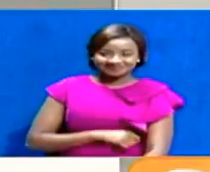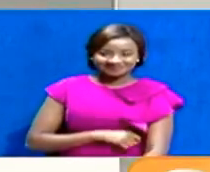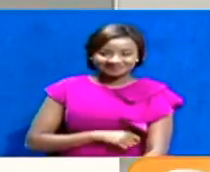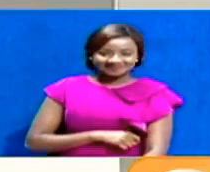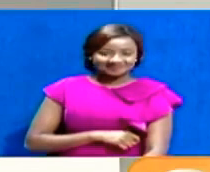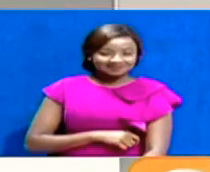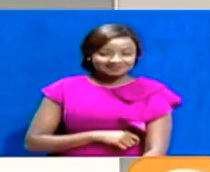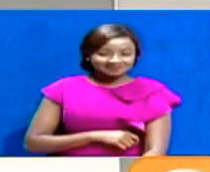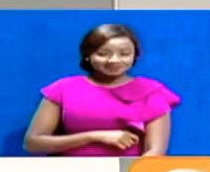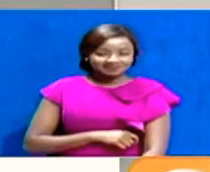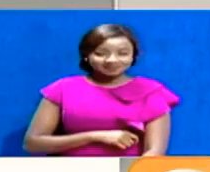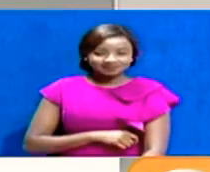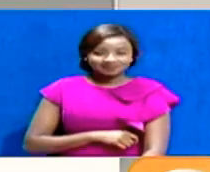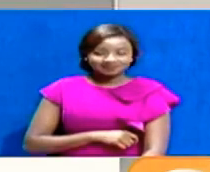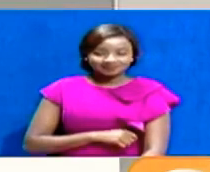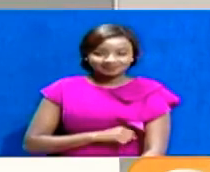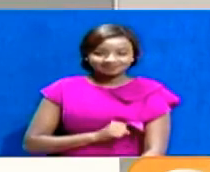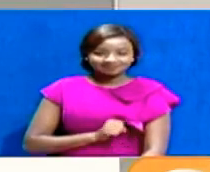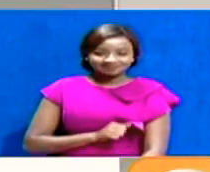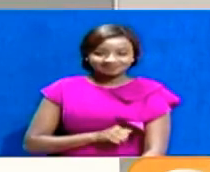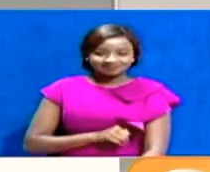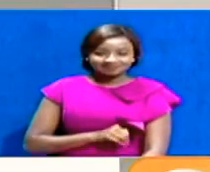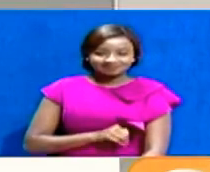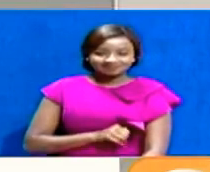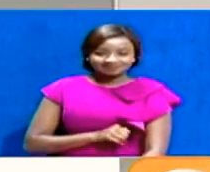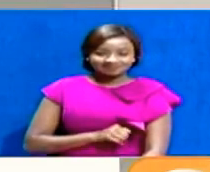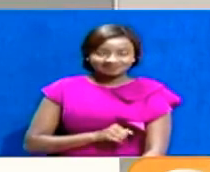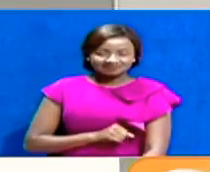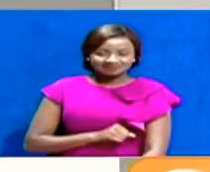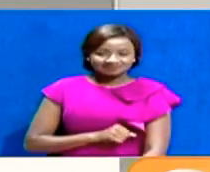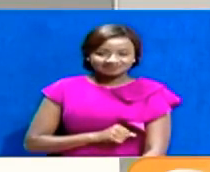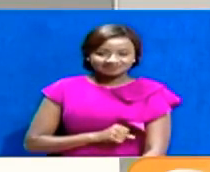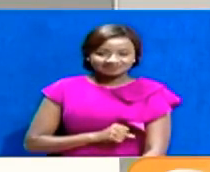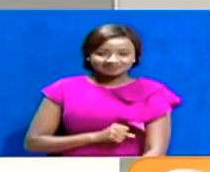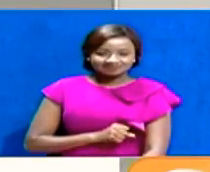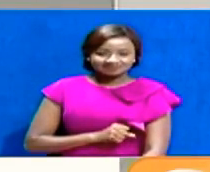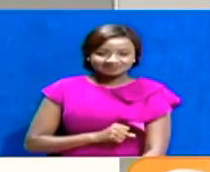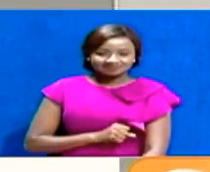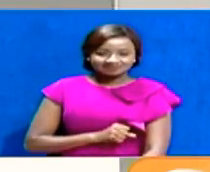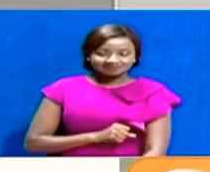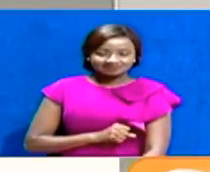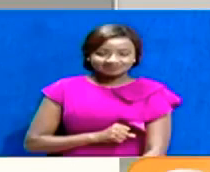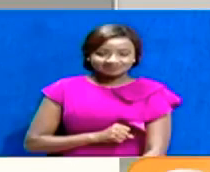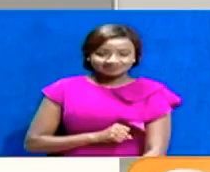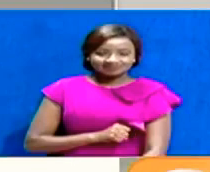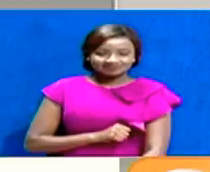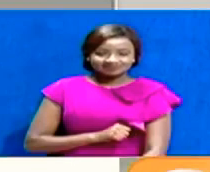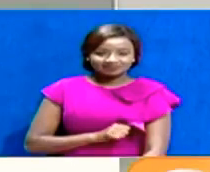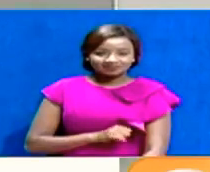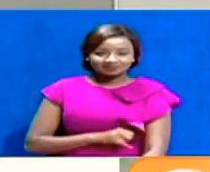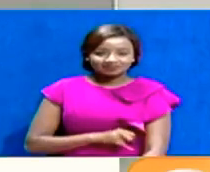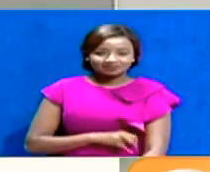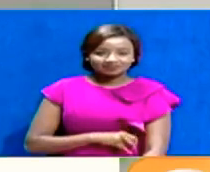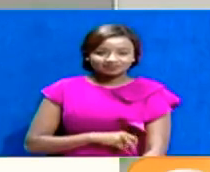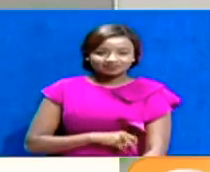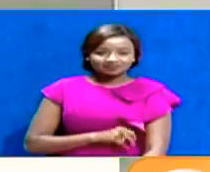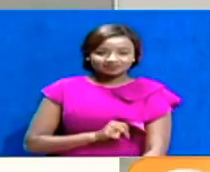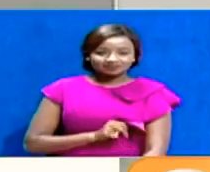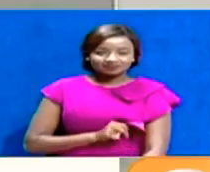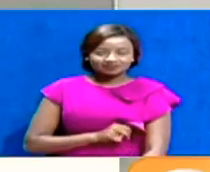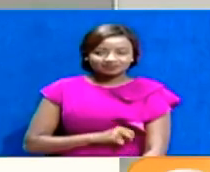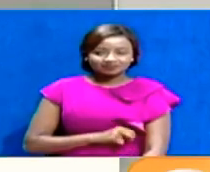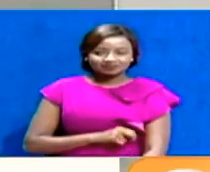many people are being turned away from various facilities, which confirmed having run out of their stock after only